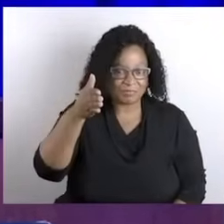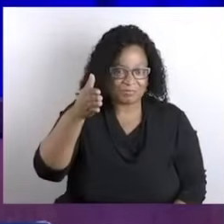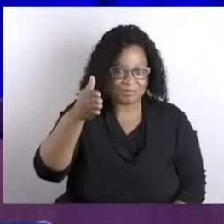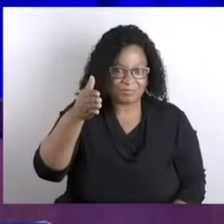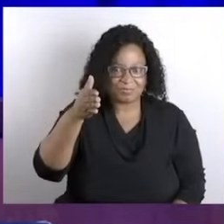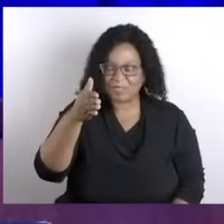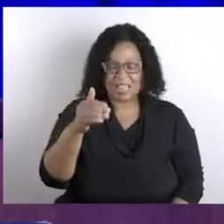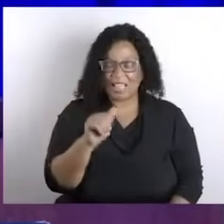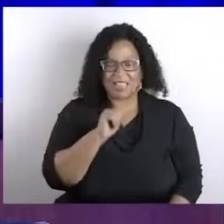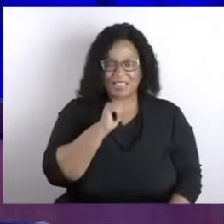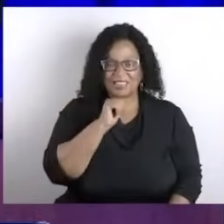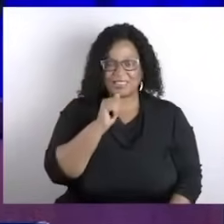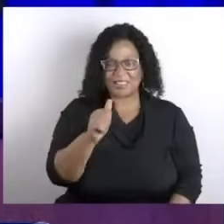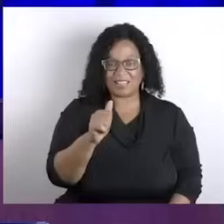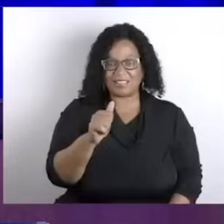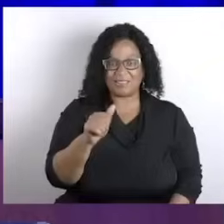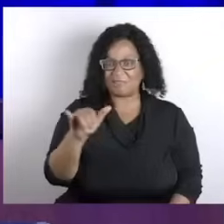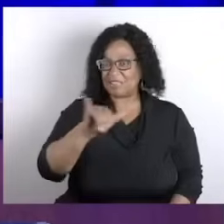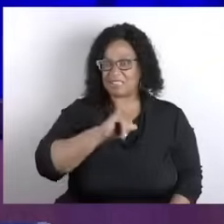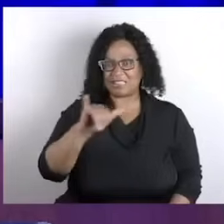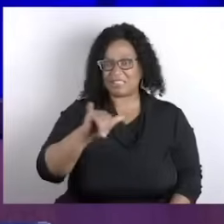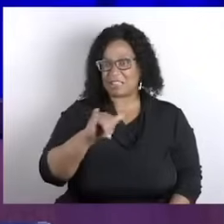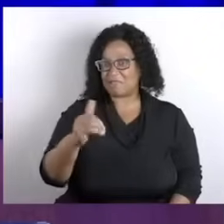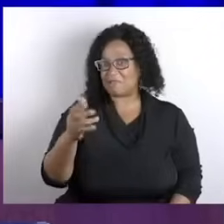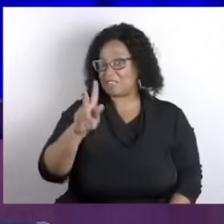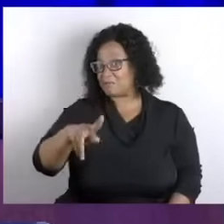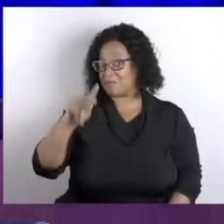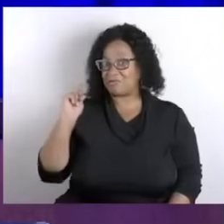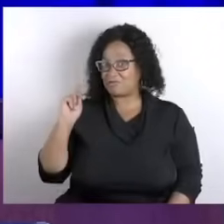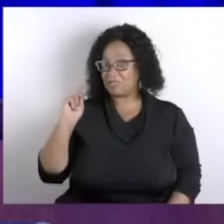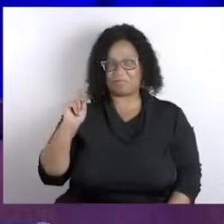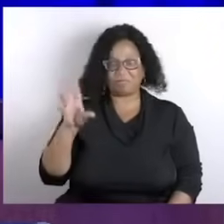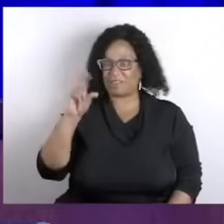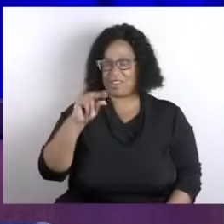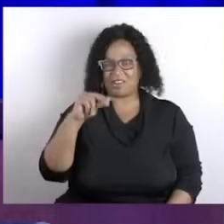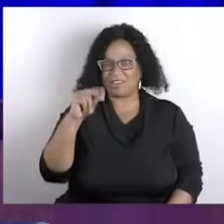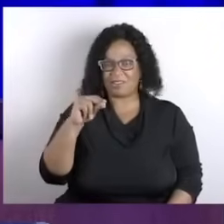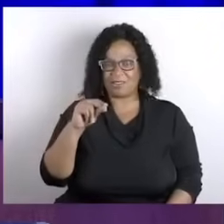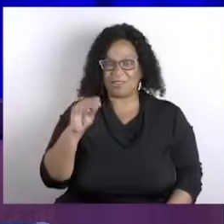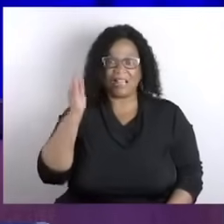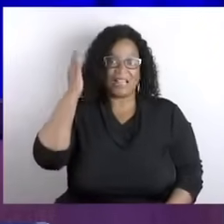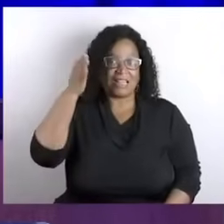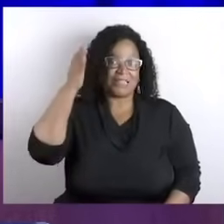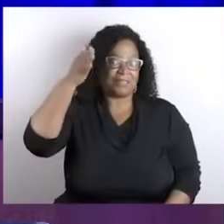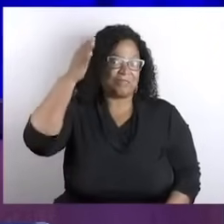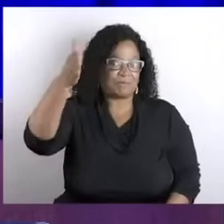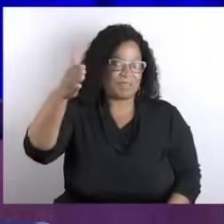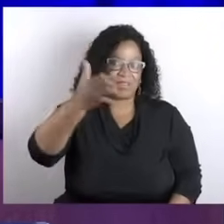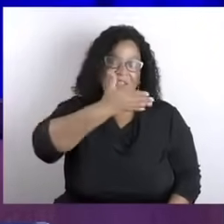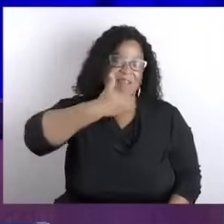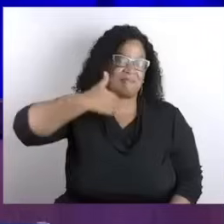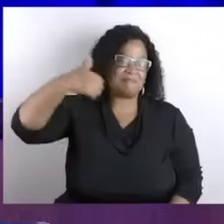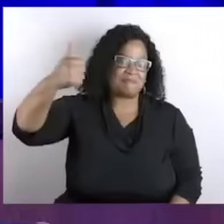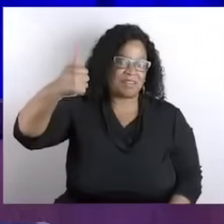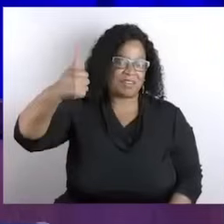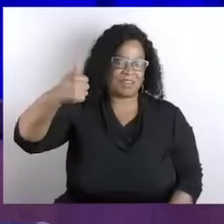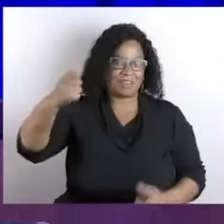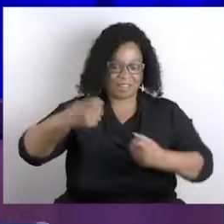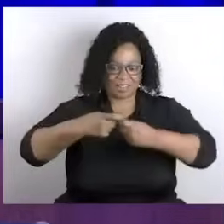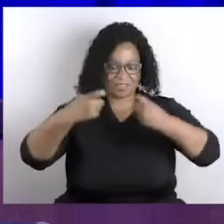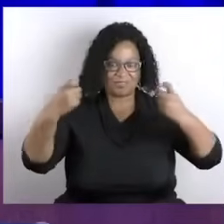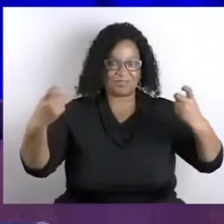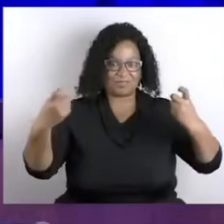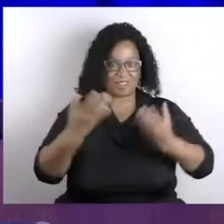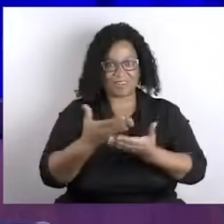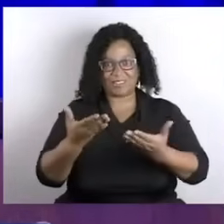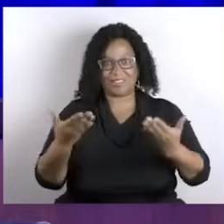old. You're going to go back with your head lifted up, your eyes wide open, believing God for even greater things than God has done